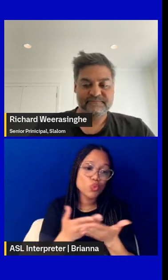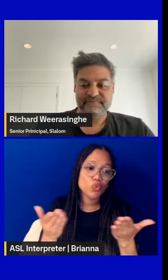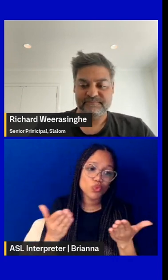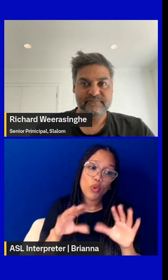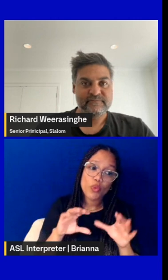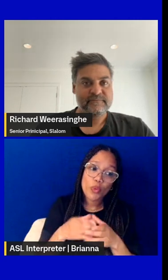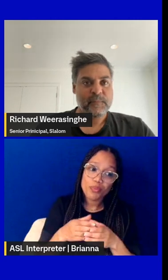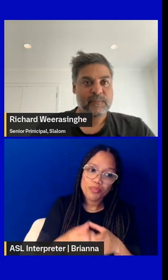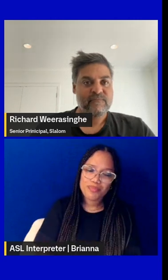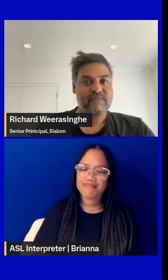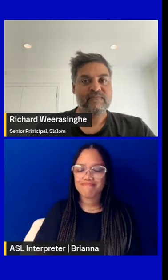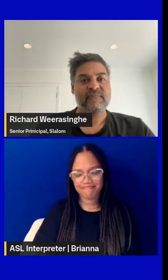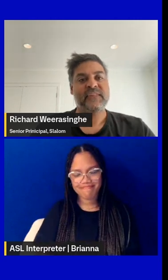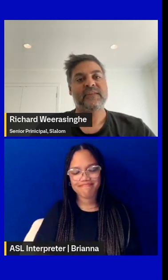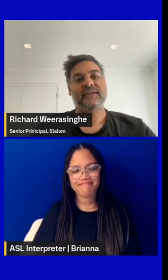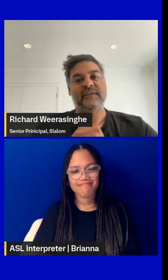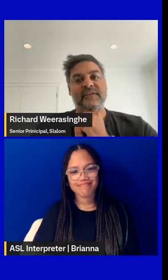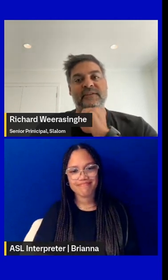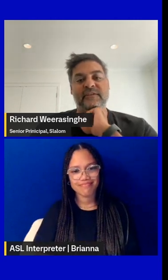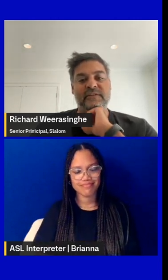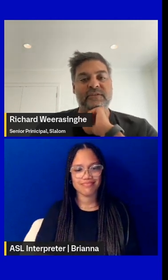Okay.